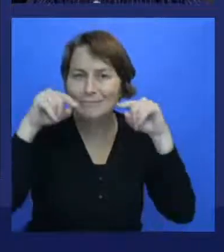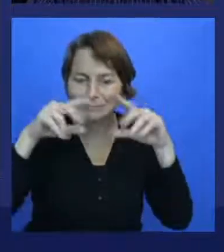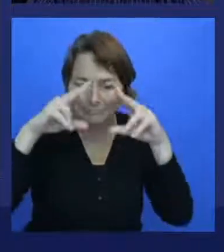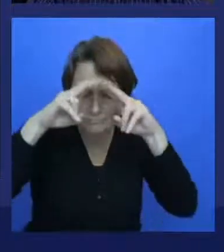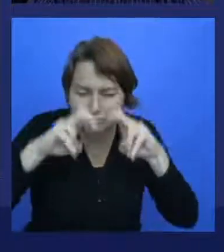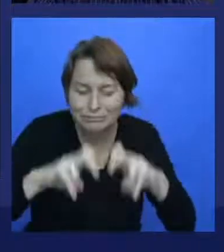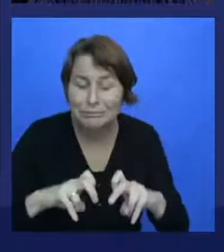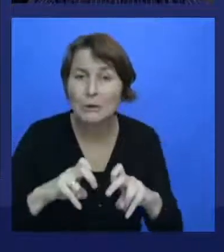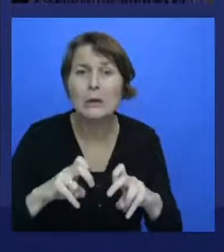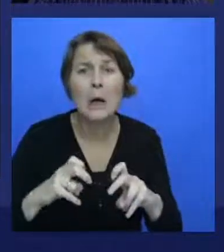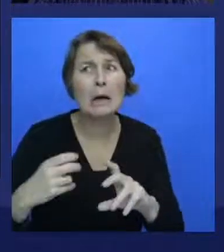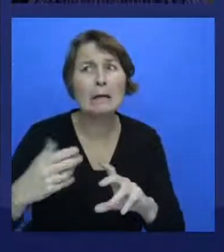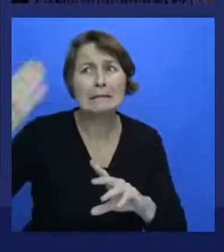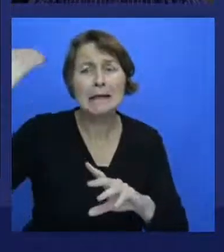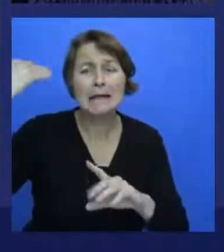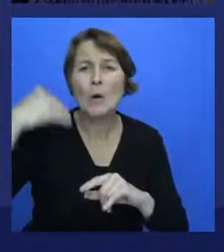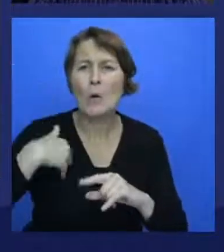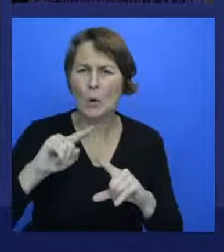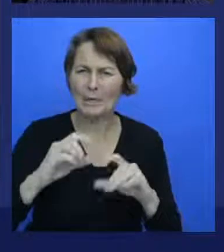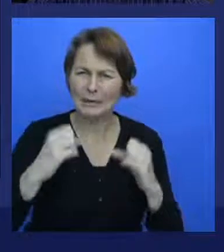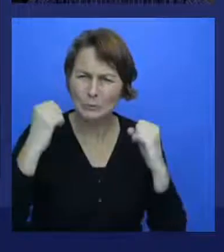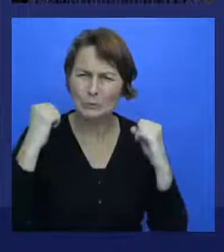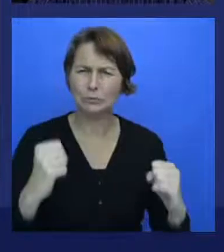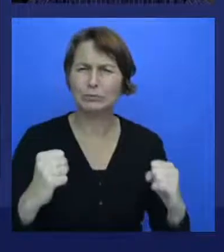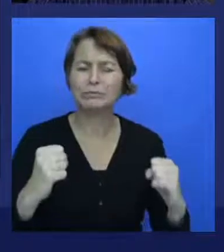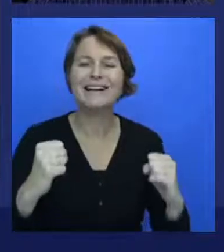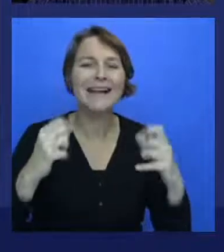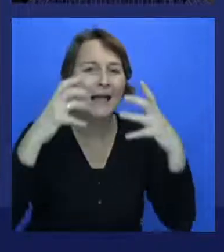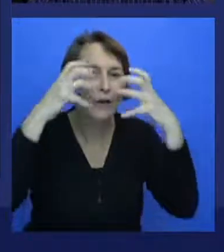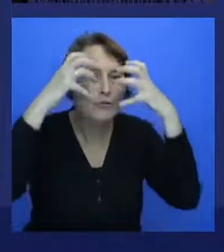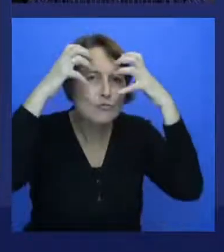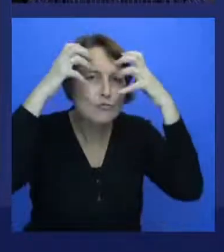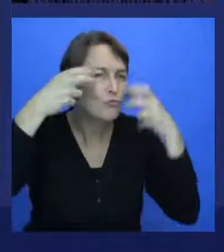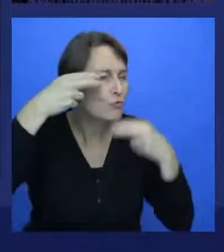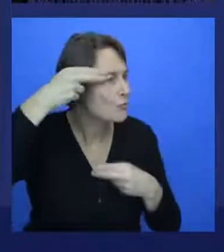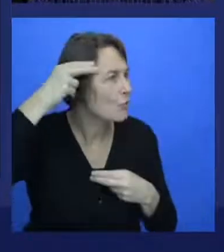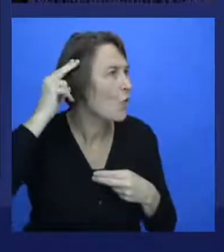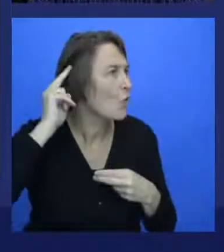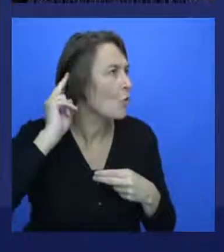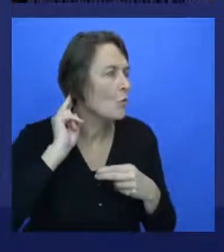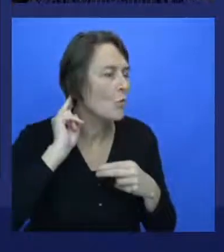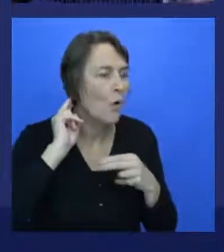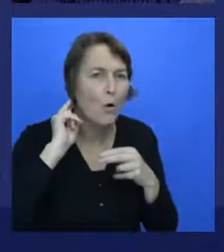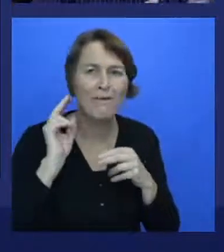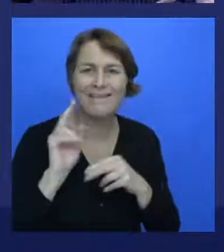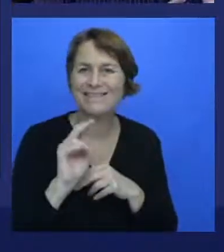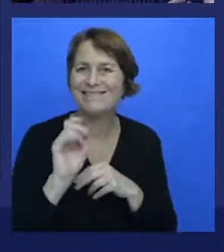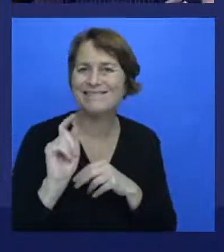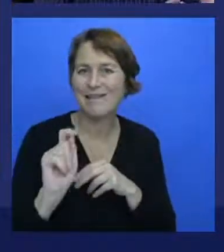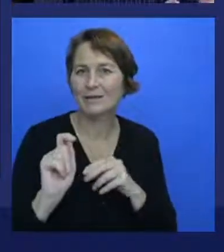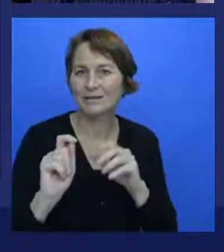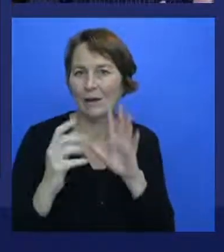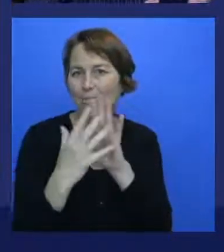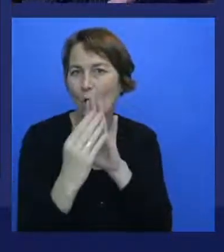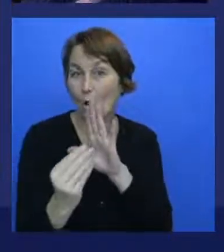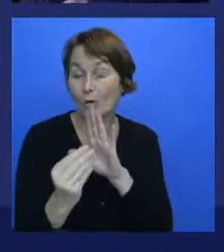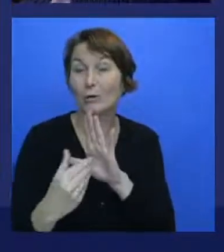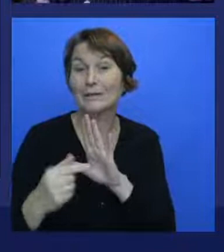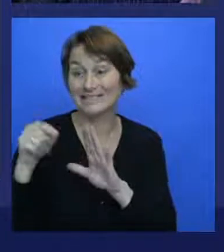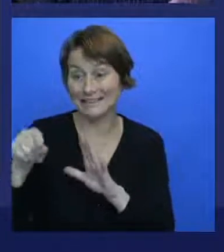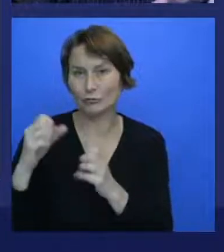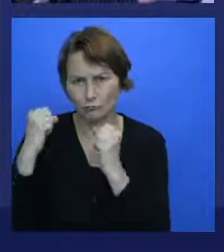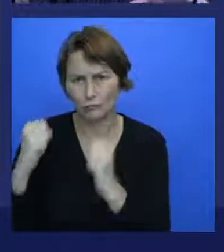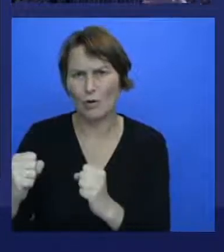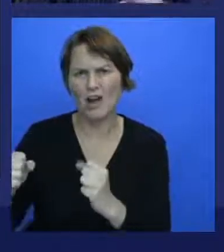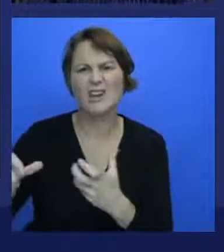the neural net model that the scruffies loved so much. And by the 80s, in that time of the